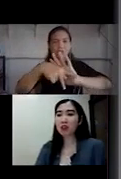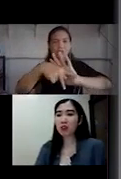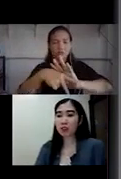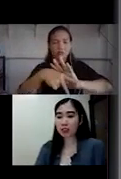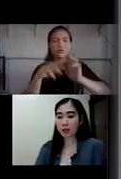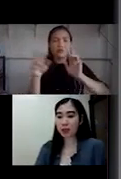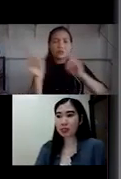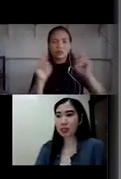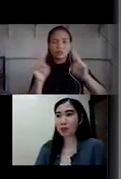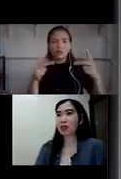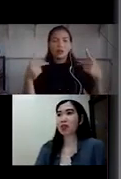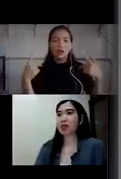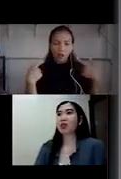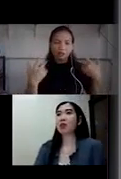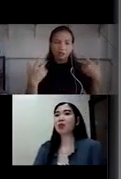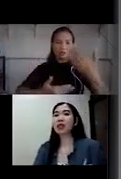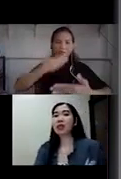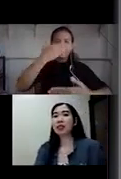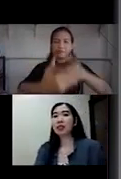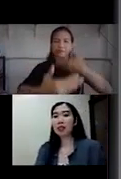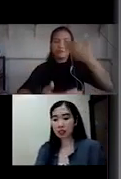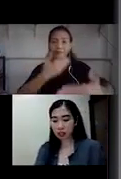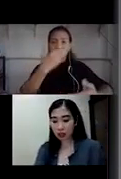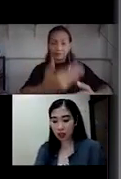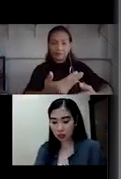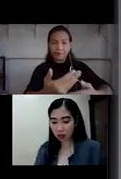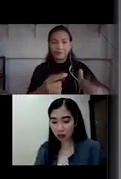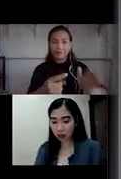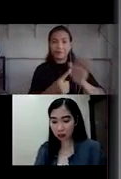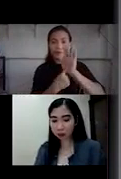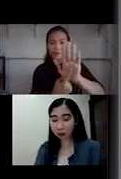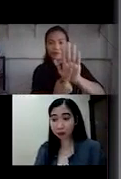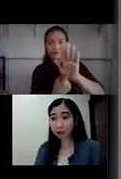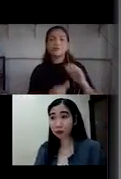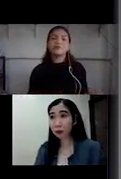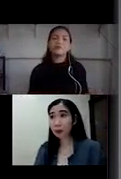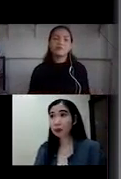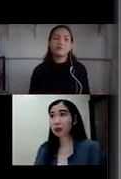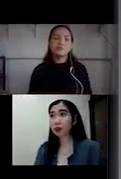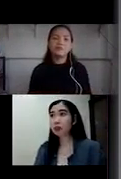ando na yung step by step. So, okay, let's